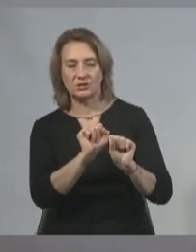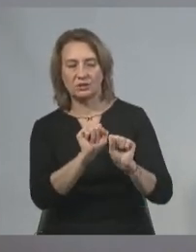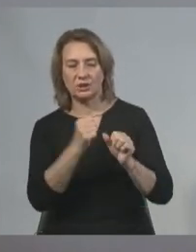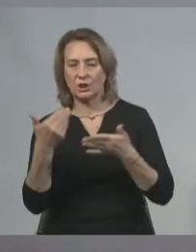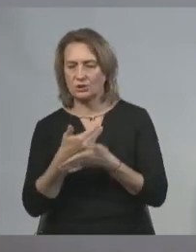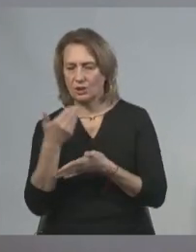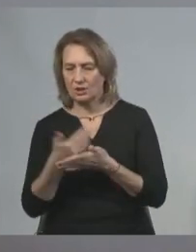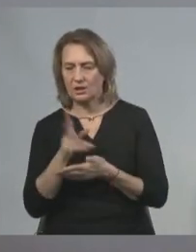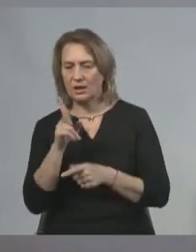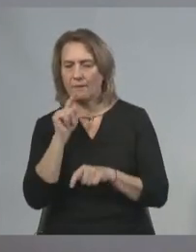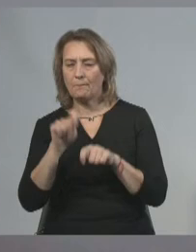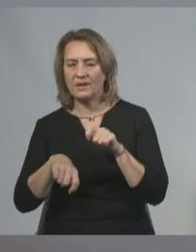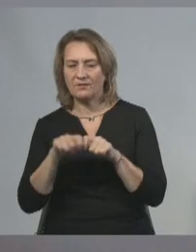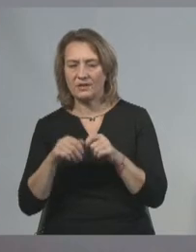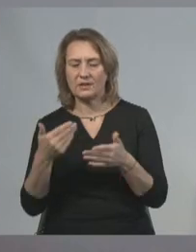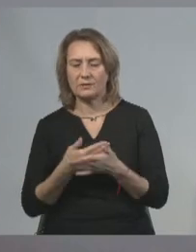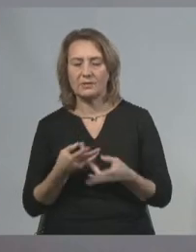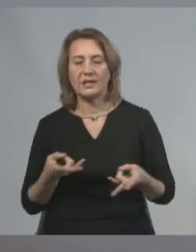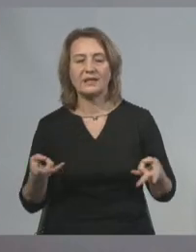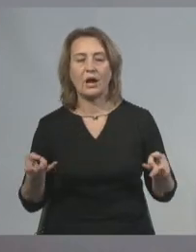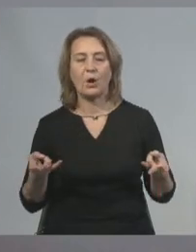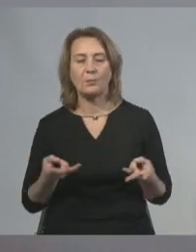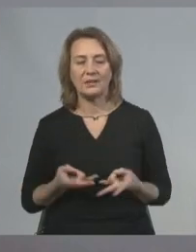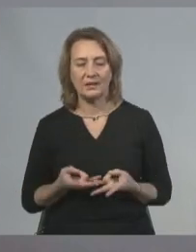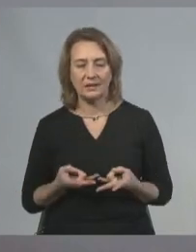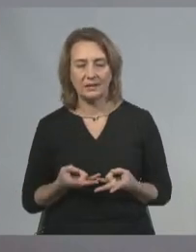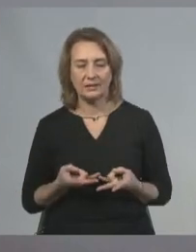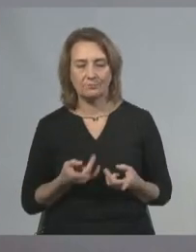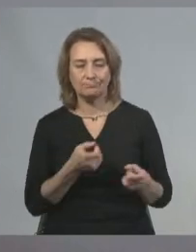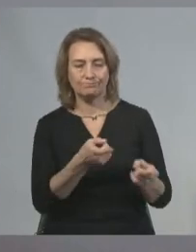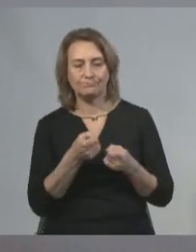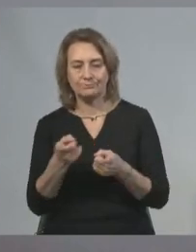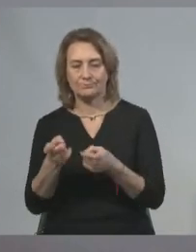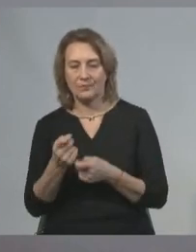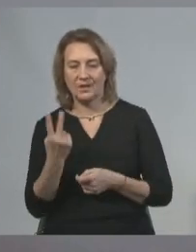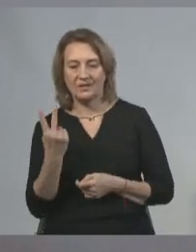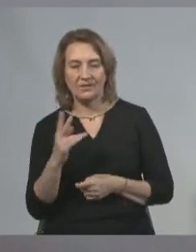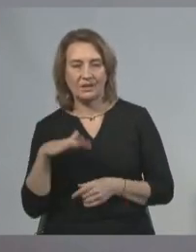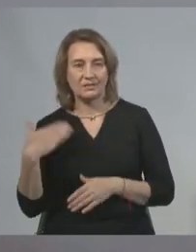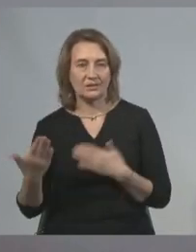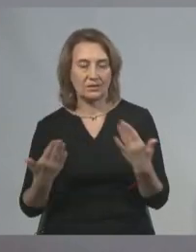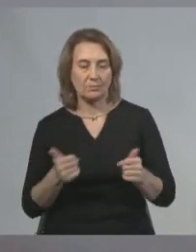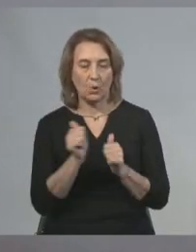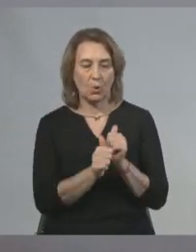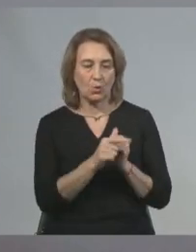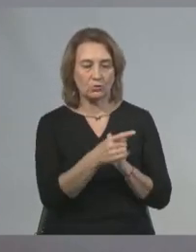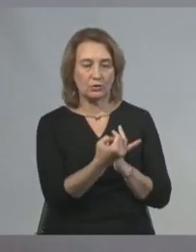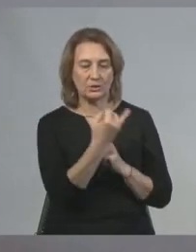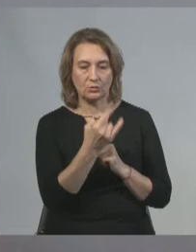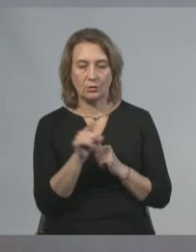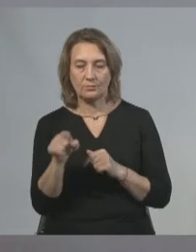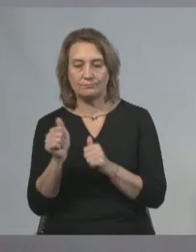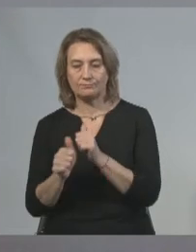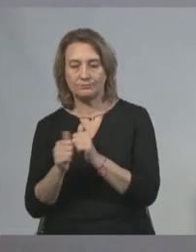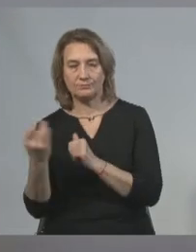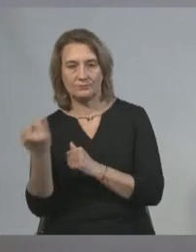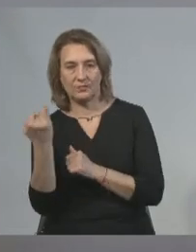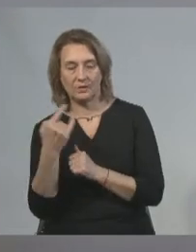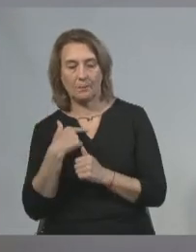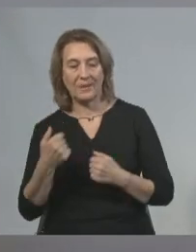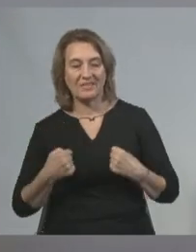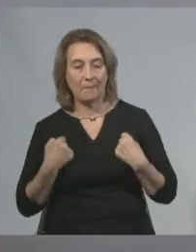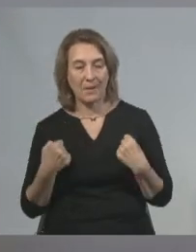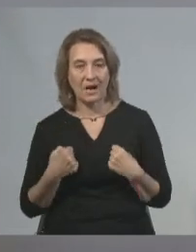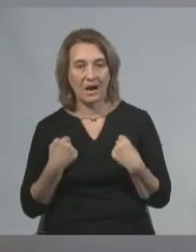at least two side of stories every single day so it's not just that we try to follow some uh